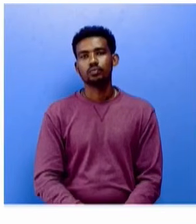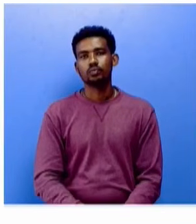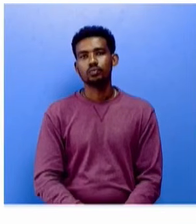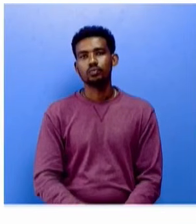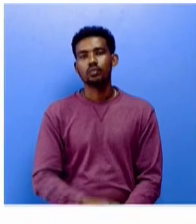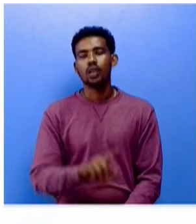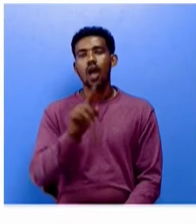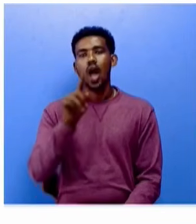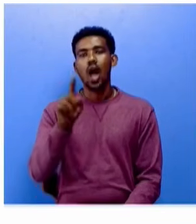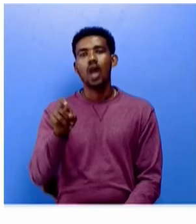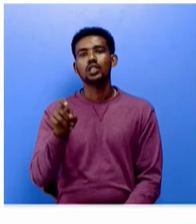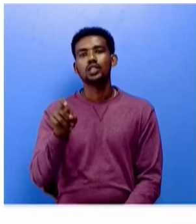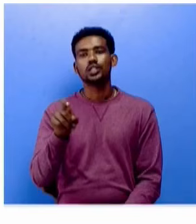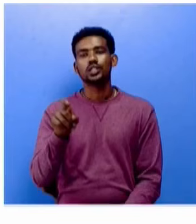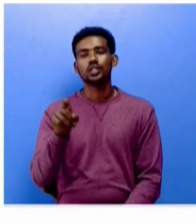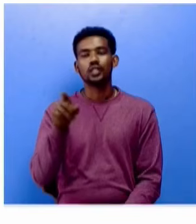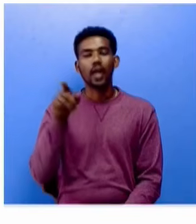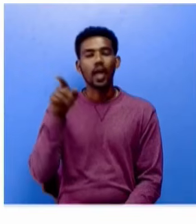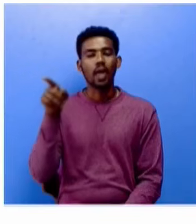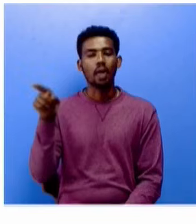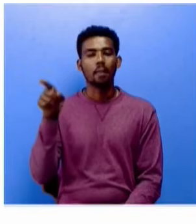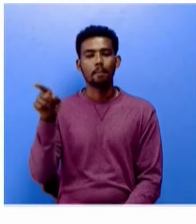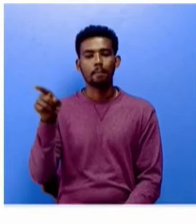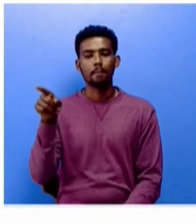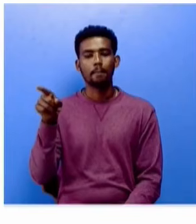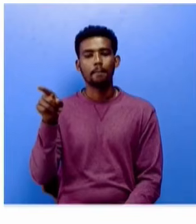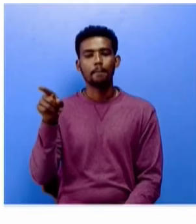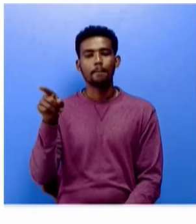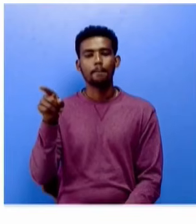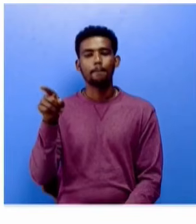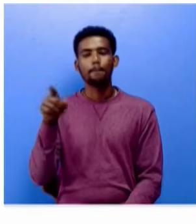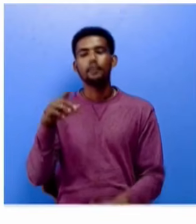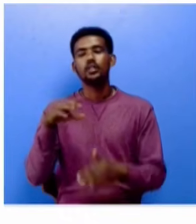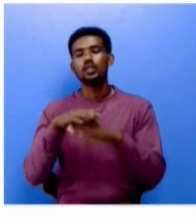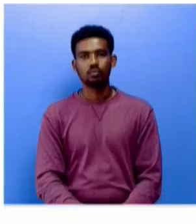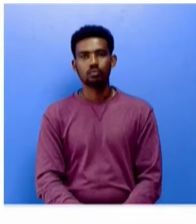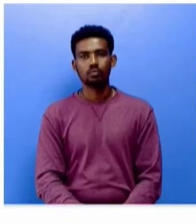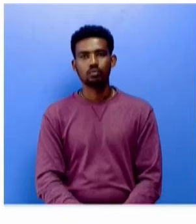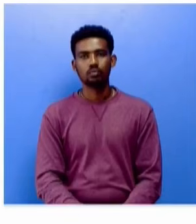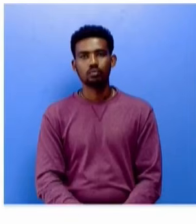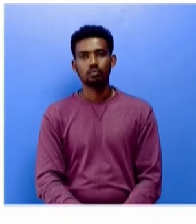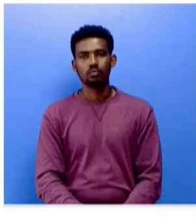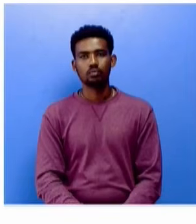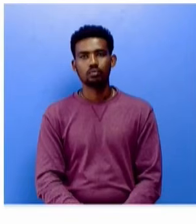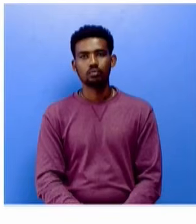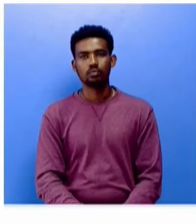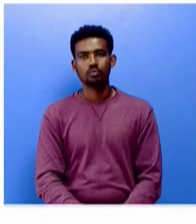ask him the money.